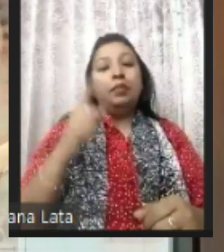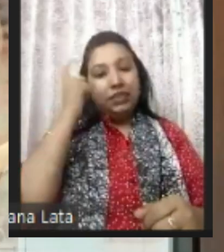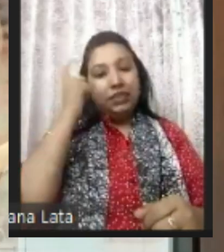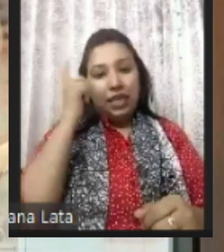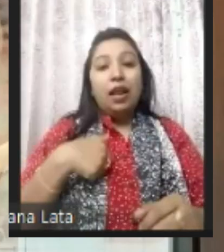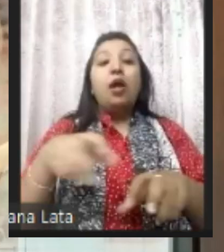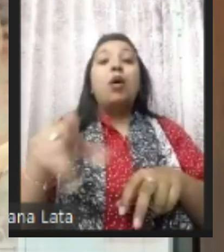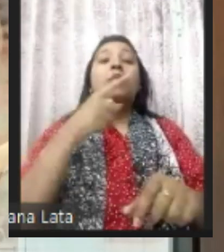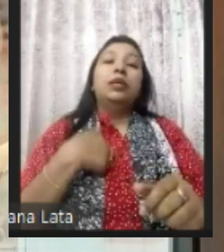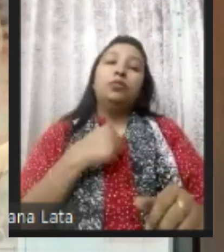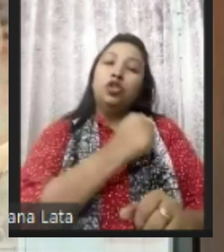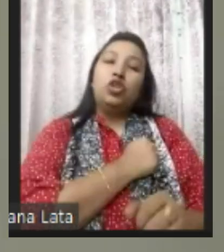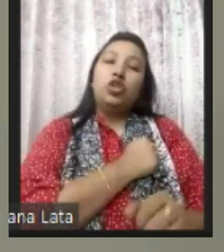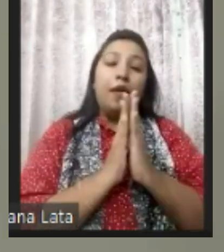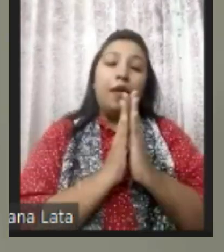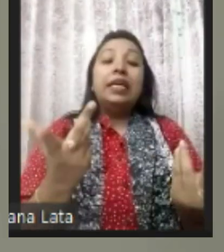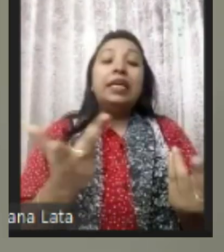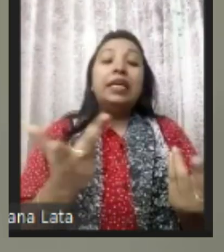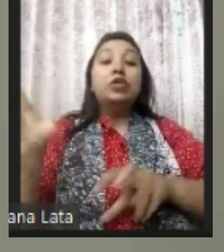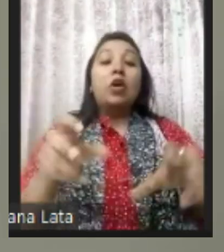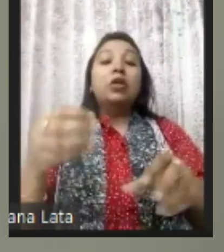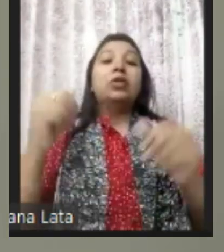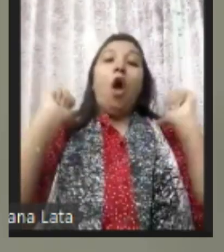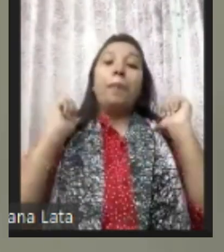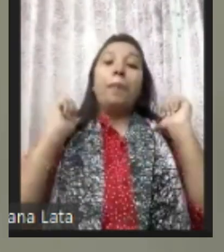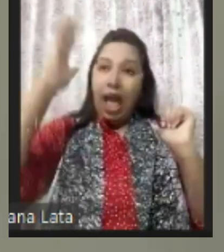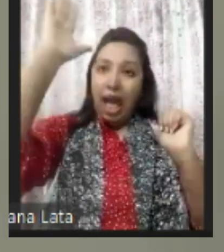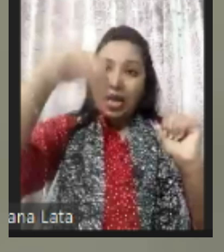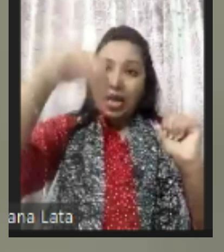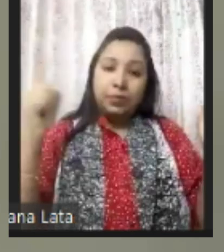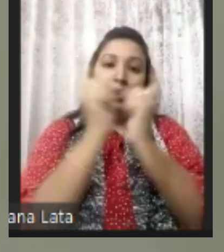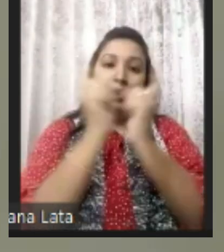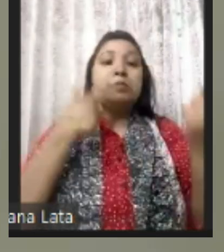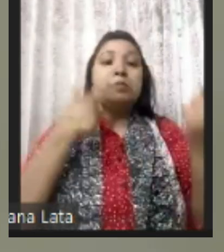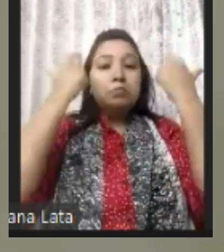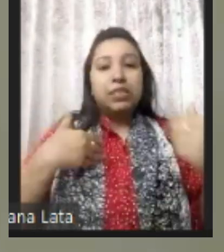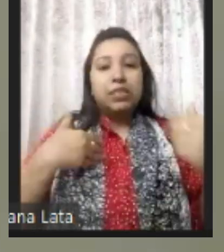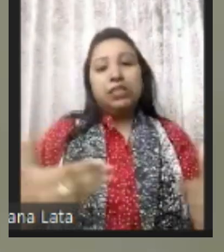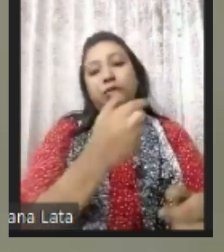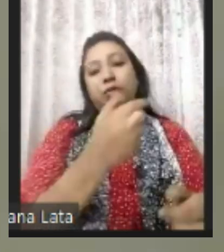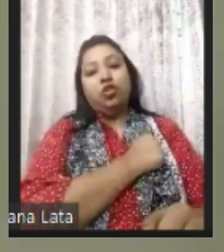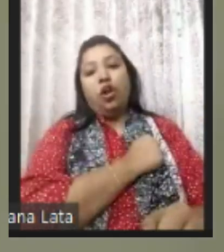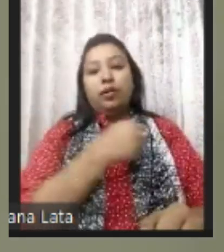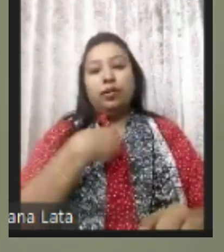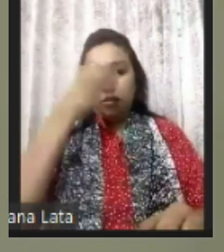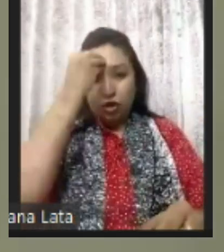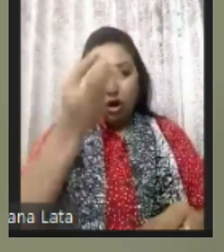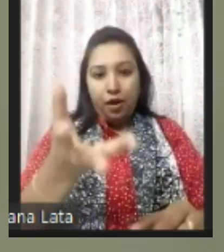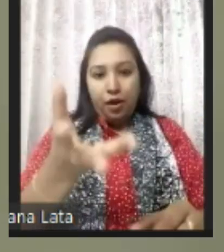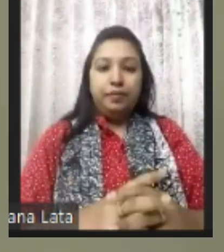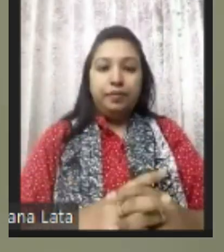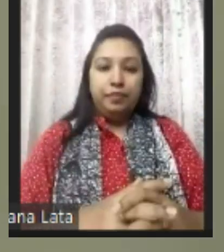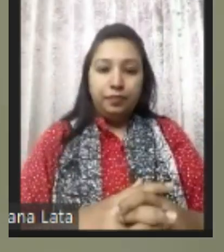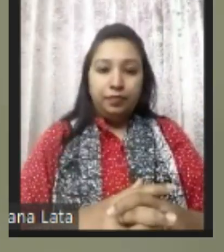important sessions. Sure. Thank you. Thank you for your presence. Thank you so much, everyone. Let me go back to the